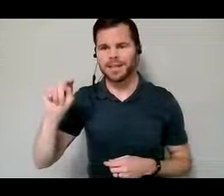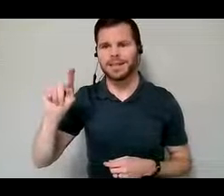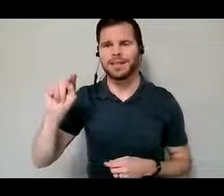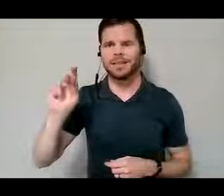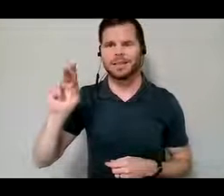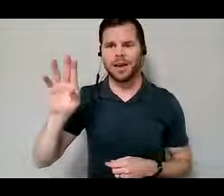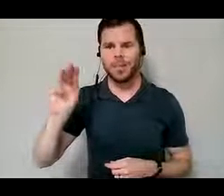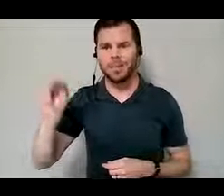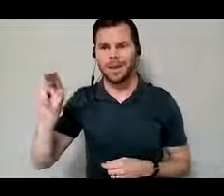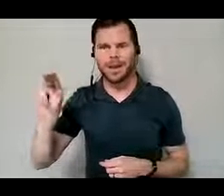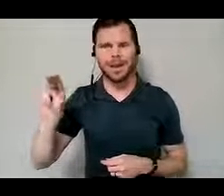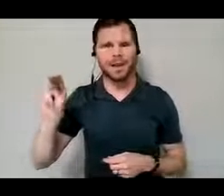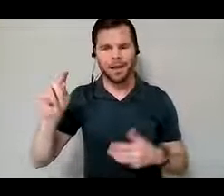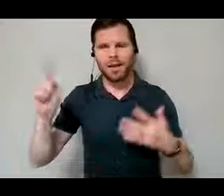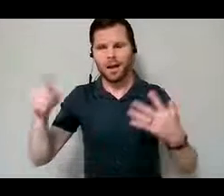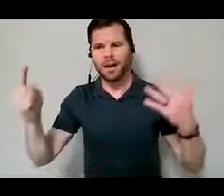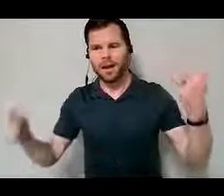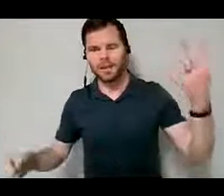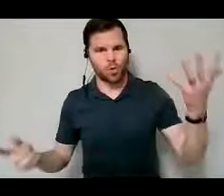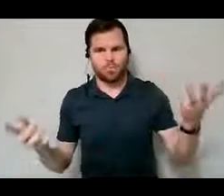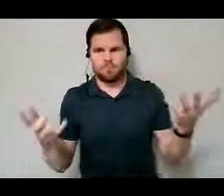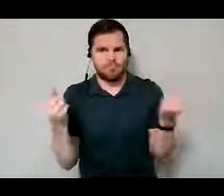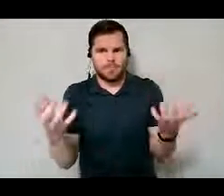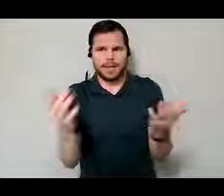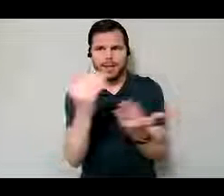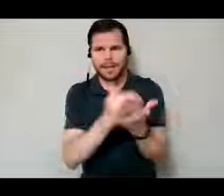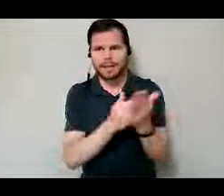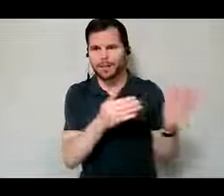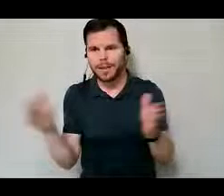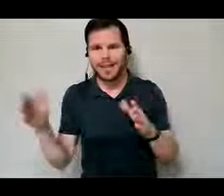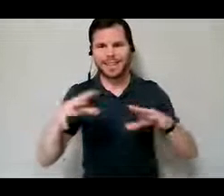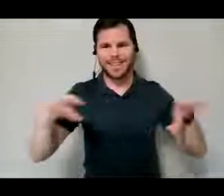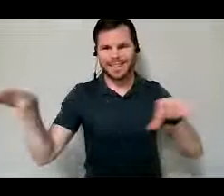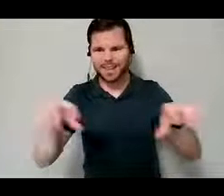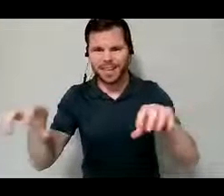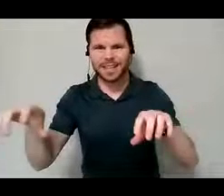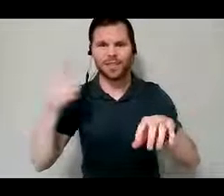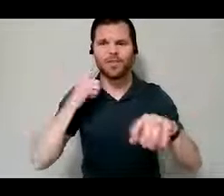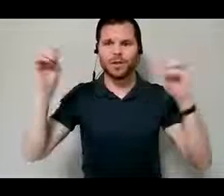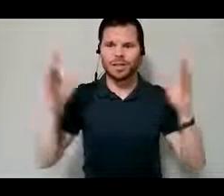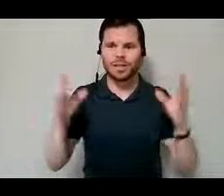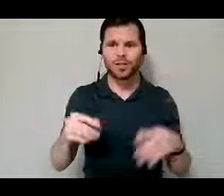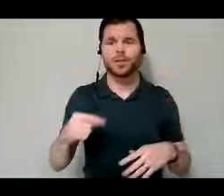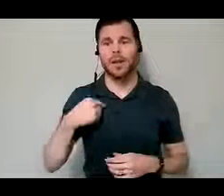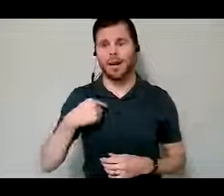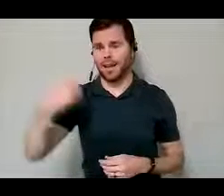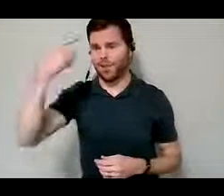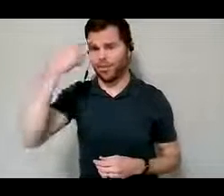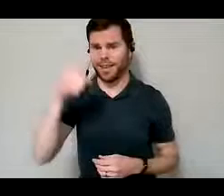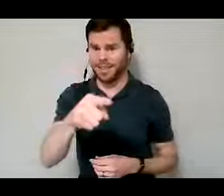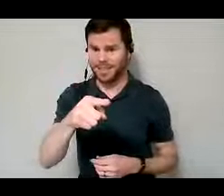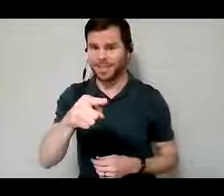have lesson plans, you have activities teachers can do. I really think this is a